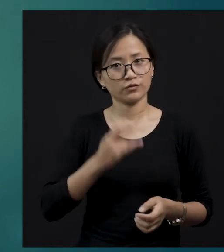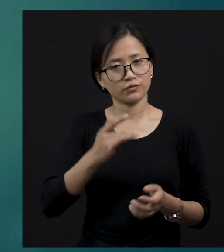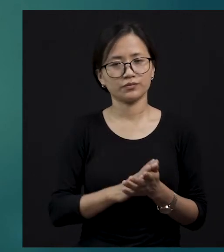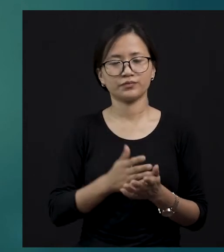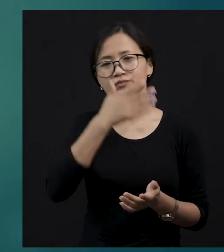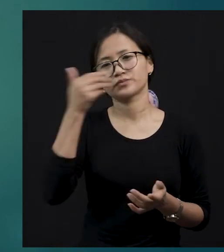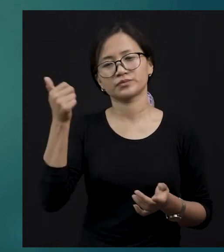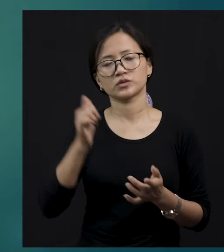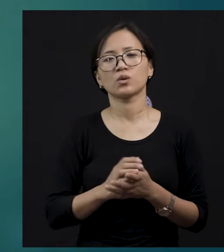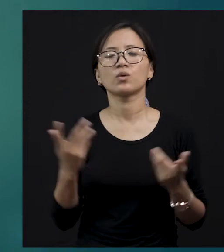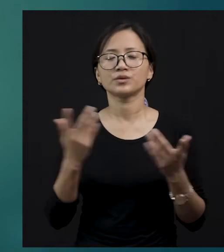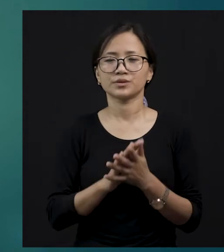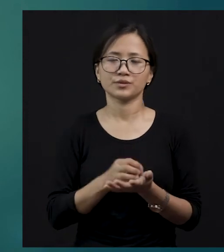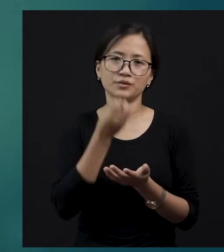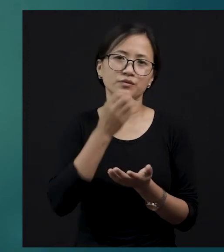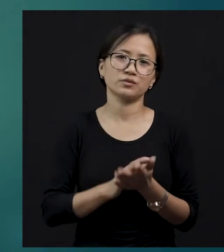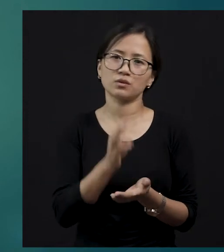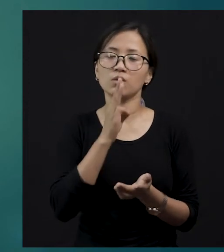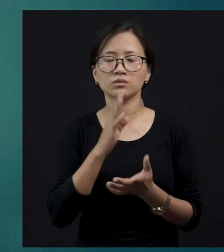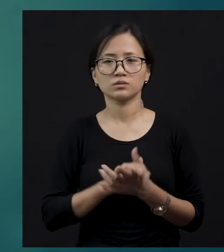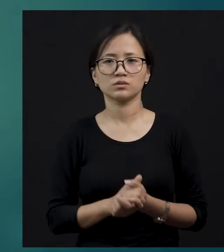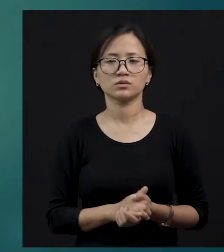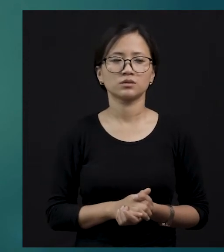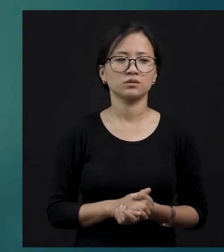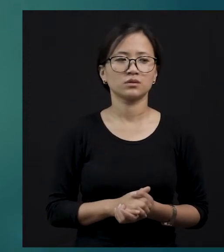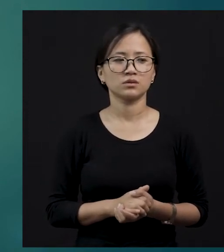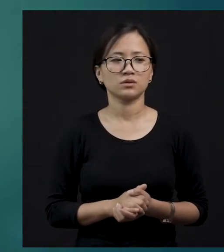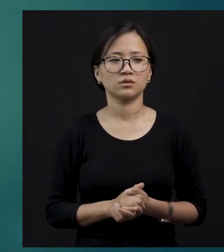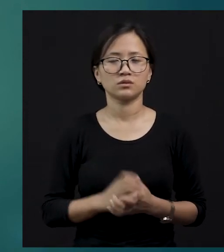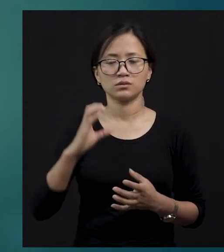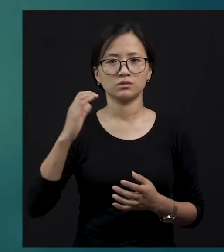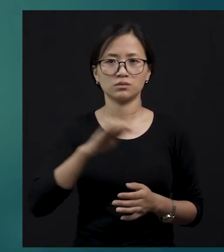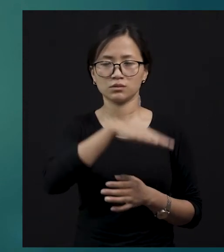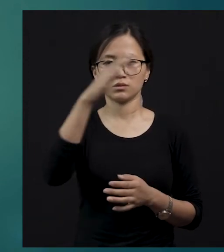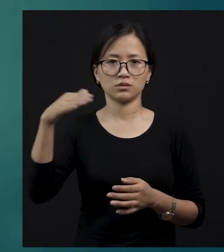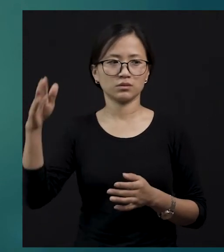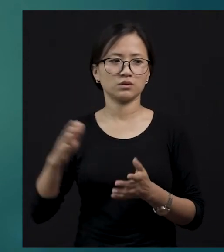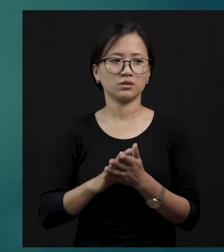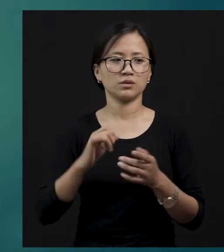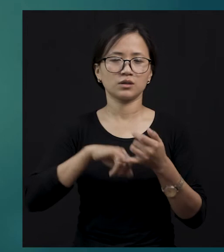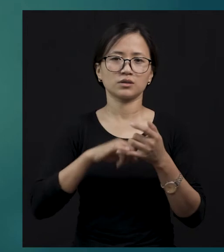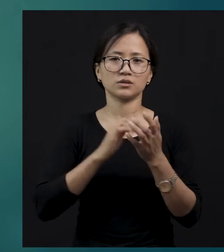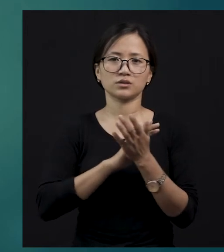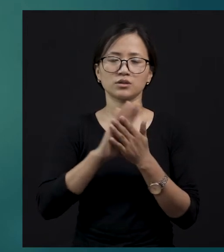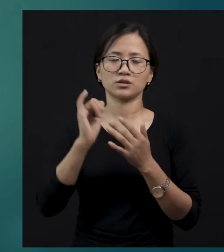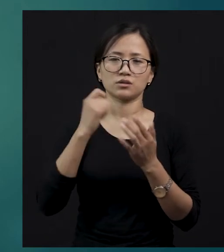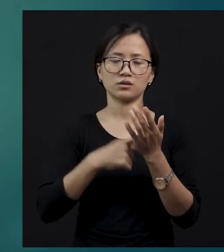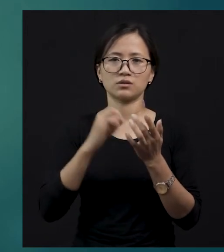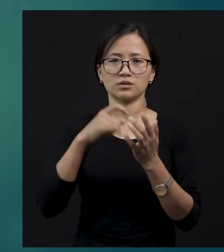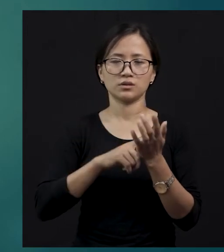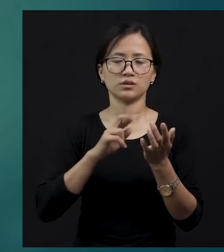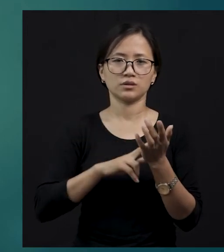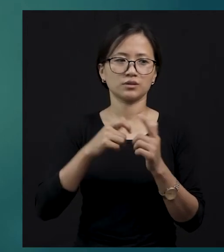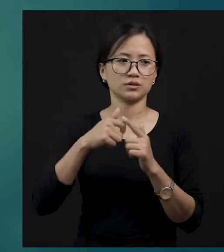better when there is no food or when there is no water. And then the hump shrink when fats are used up. So slowly, if